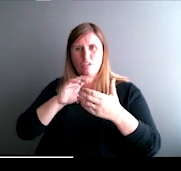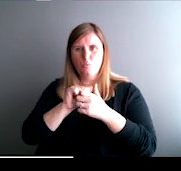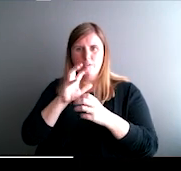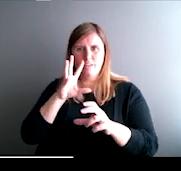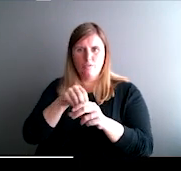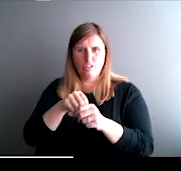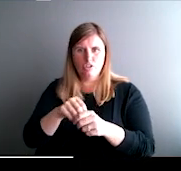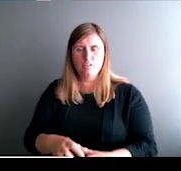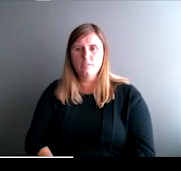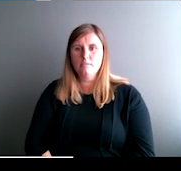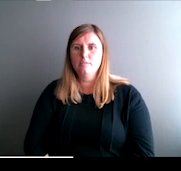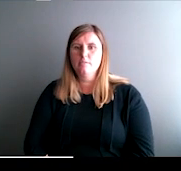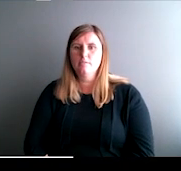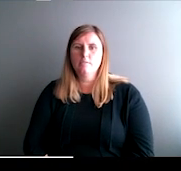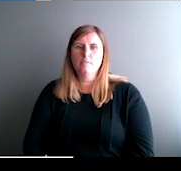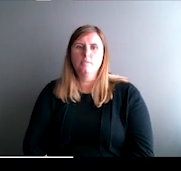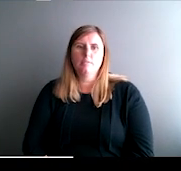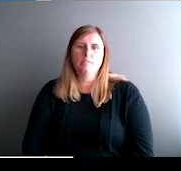interventions.